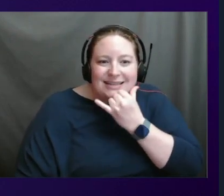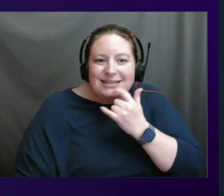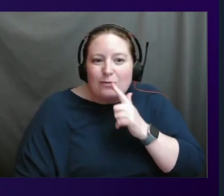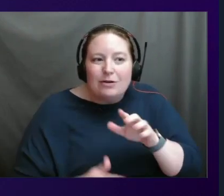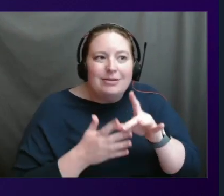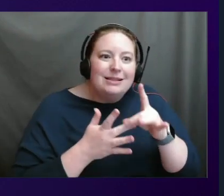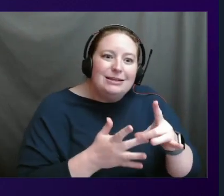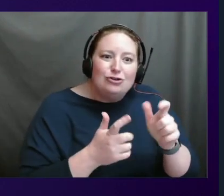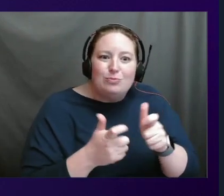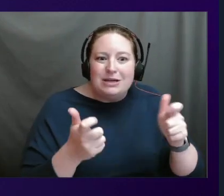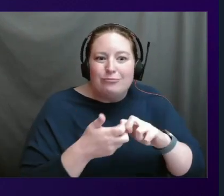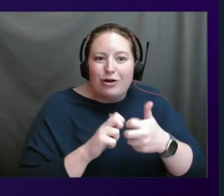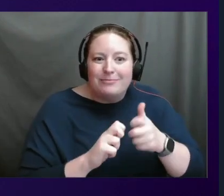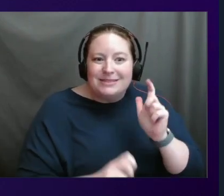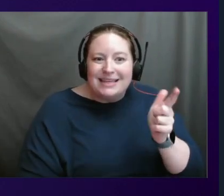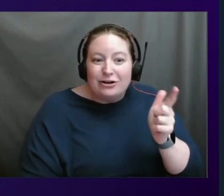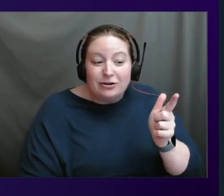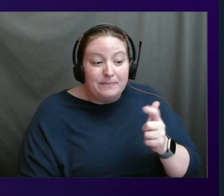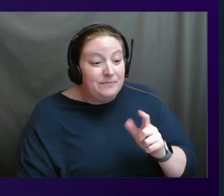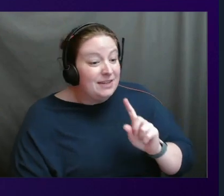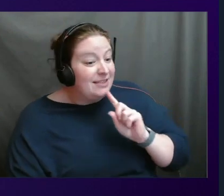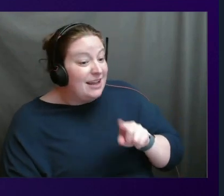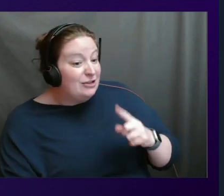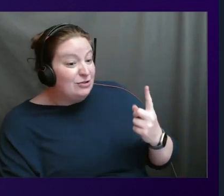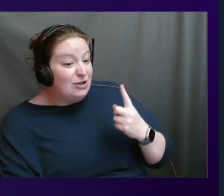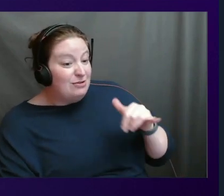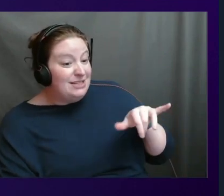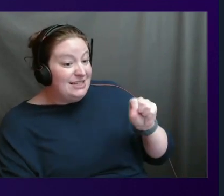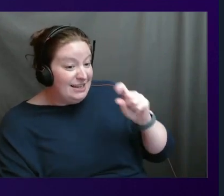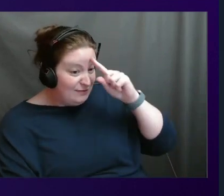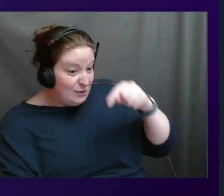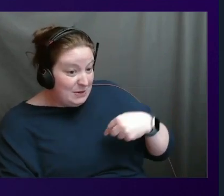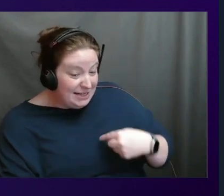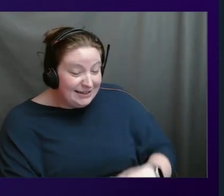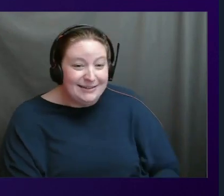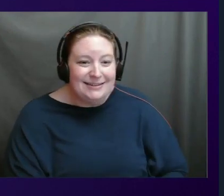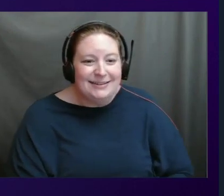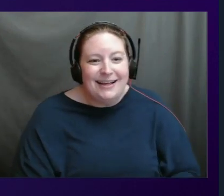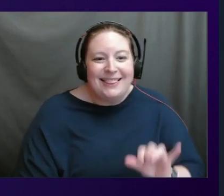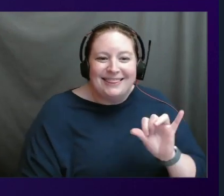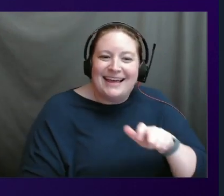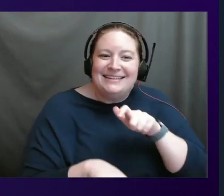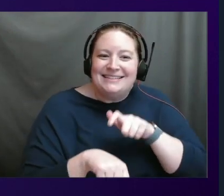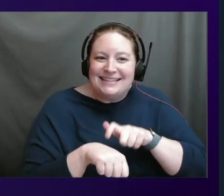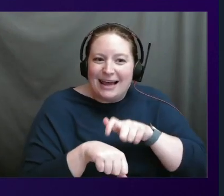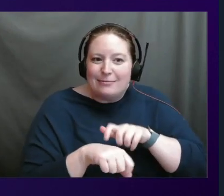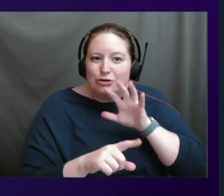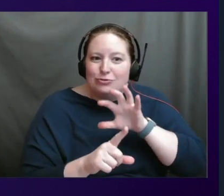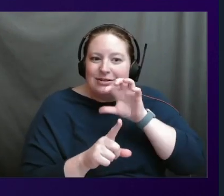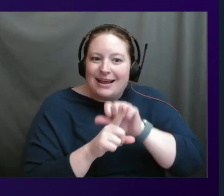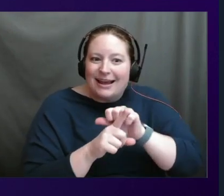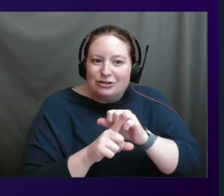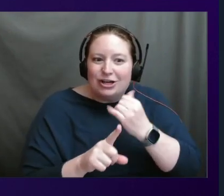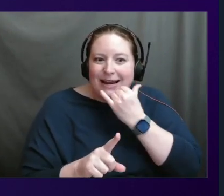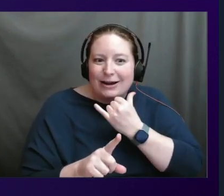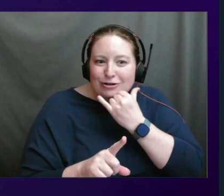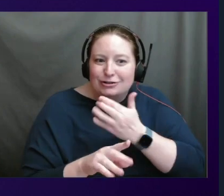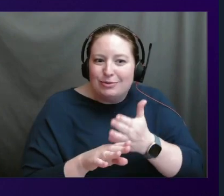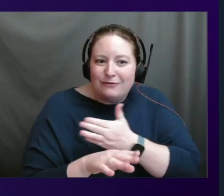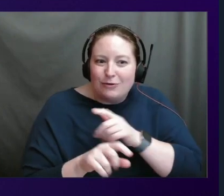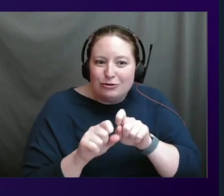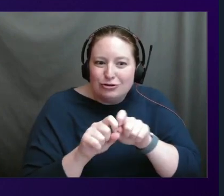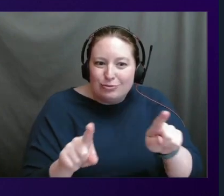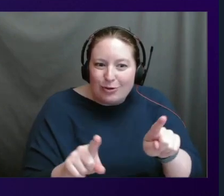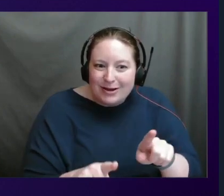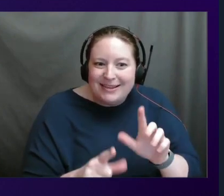the first place? for Yeah. me. Gosh, I can't imagine how much time that saves being able to catch errors early before you deploy them and then it gets found